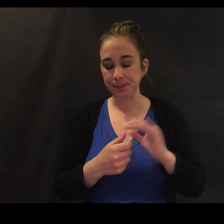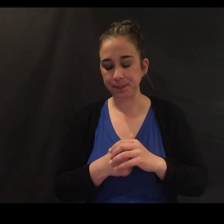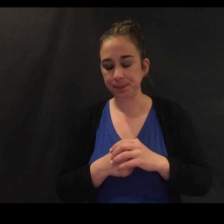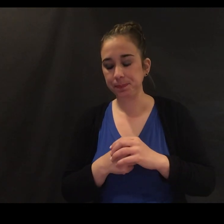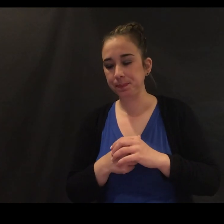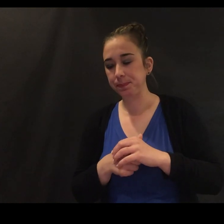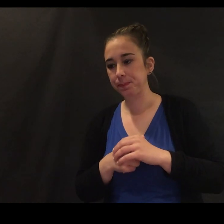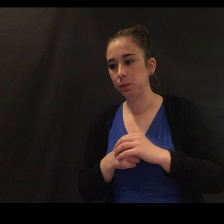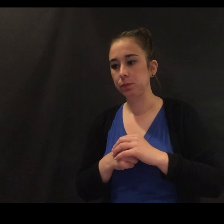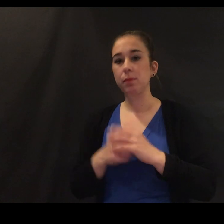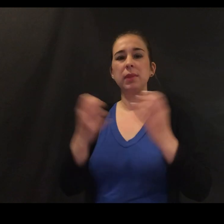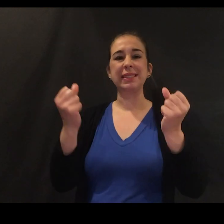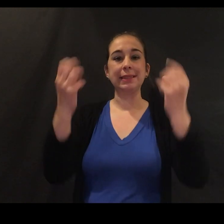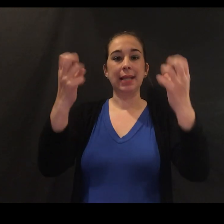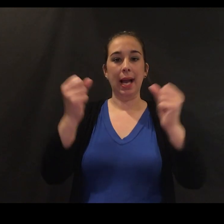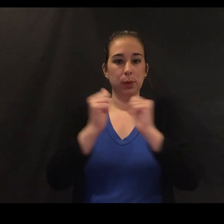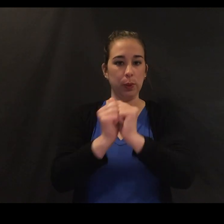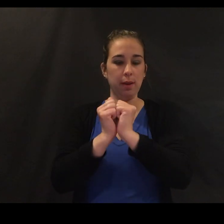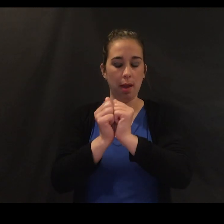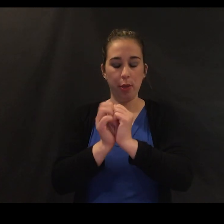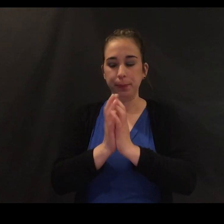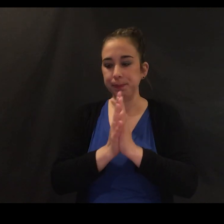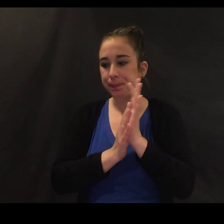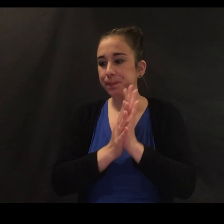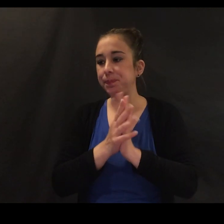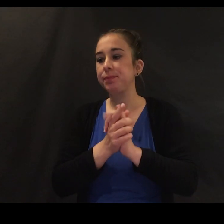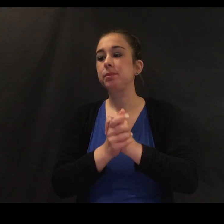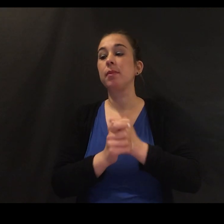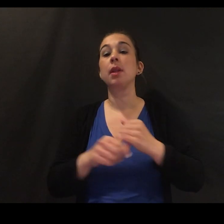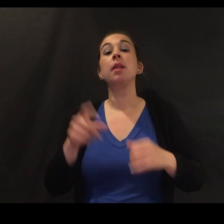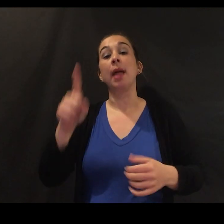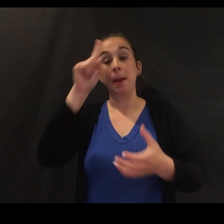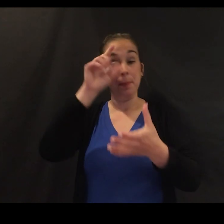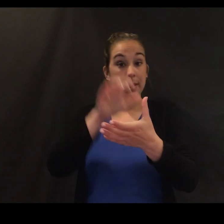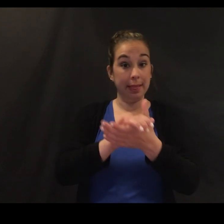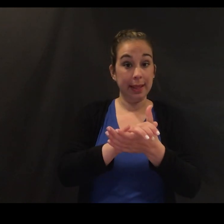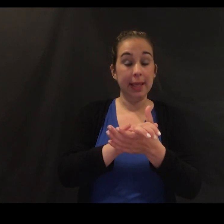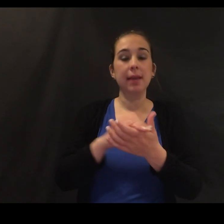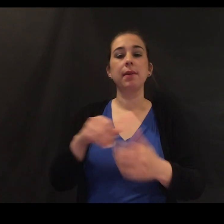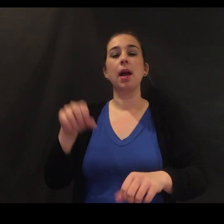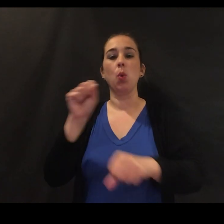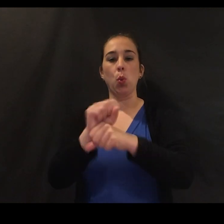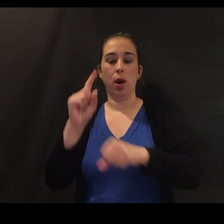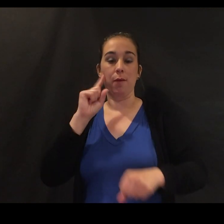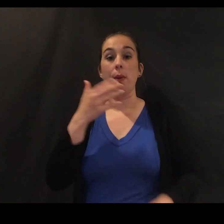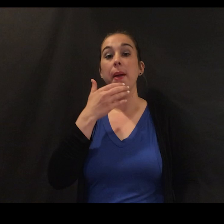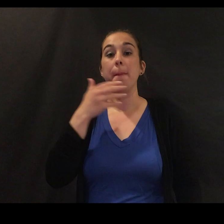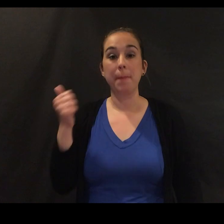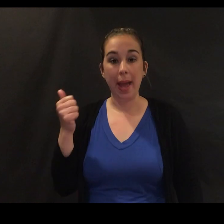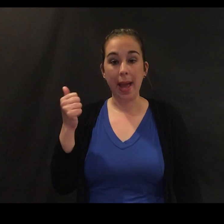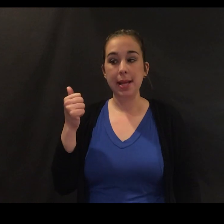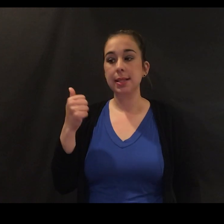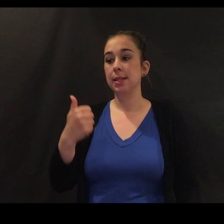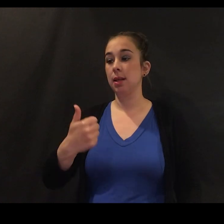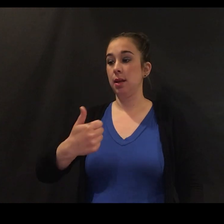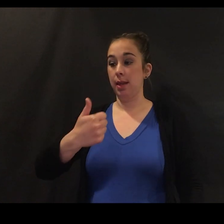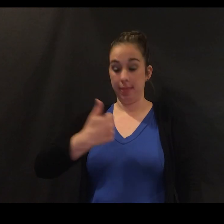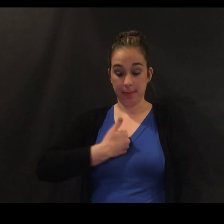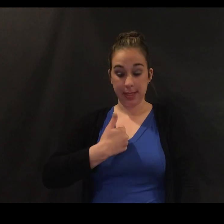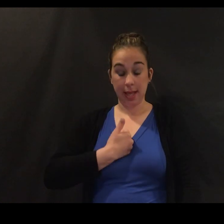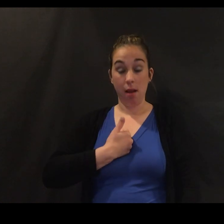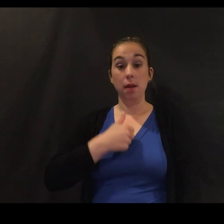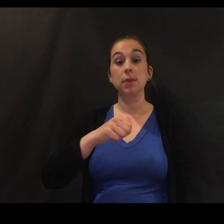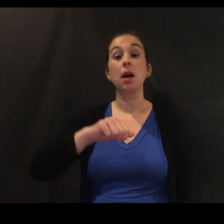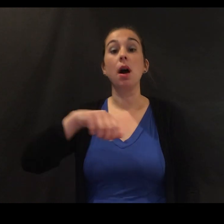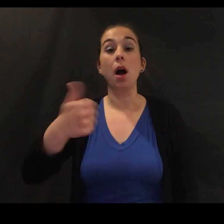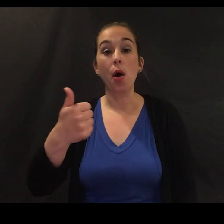this one together? They believe and work for the best in themselves, others, and in their